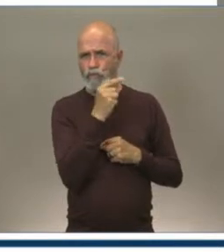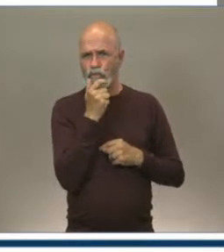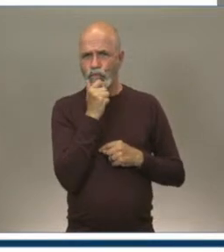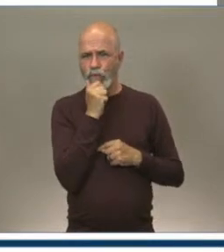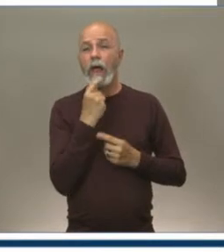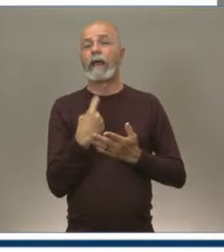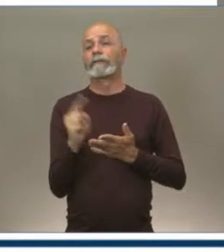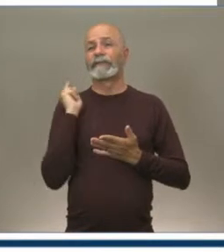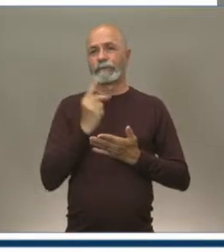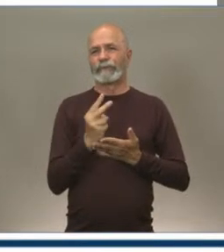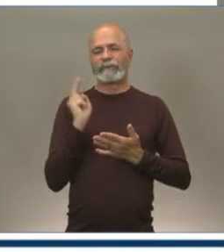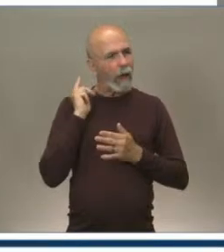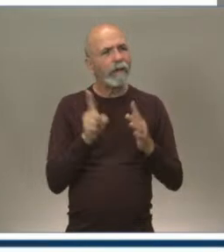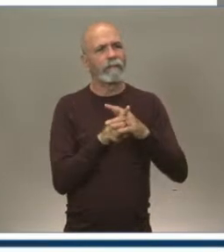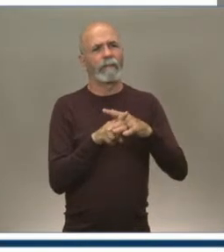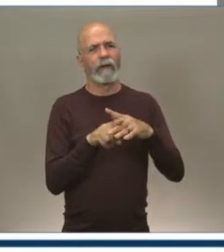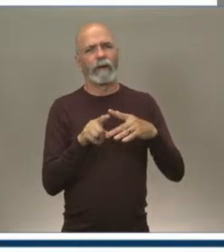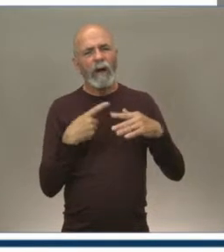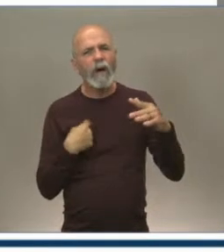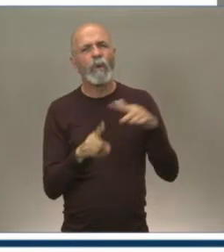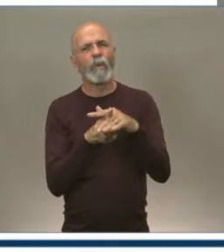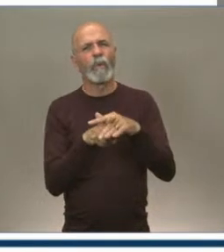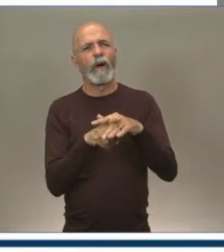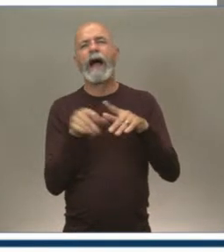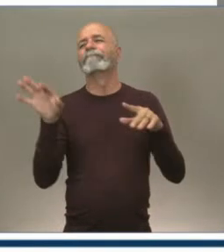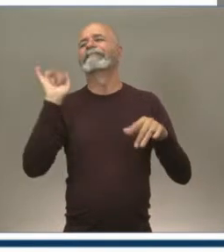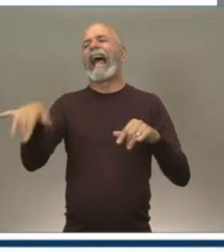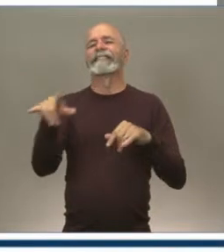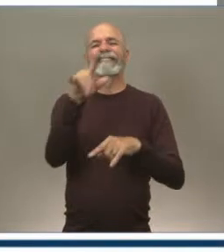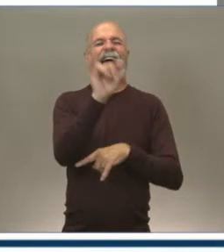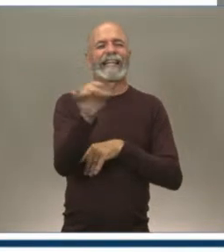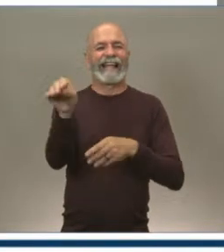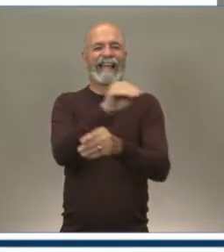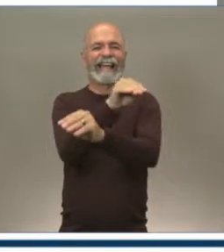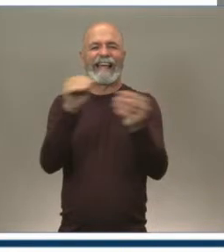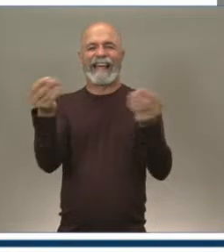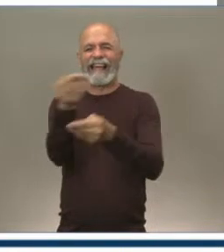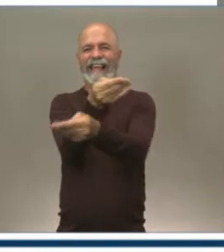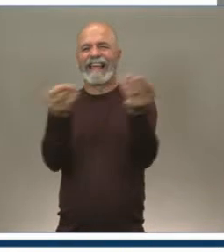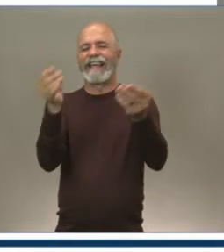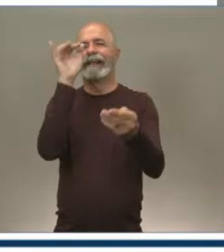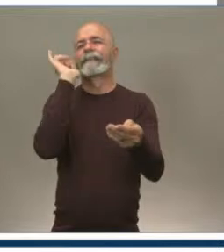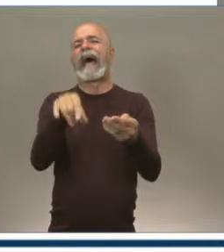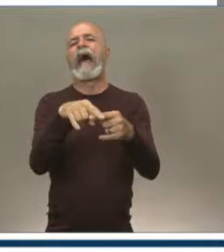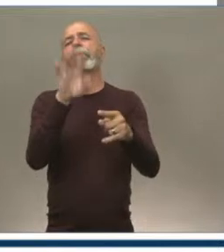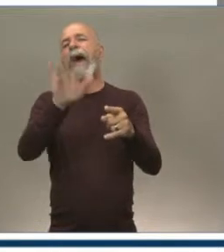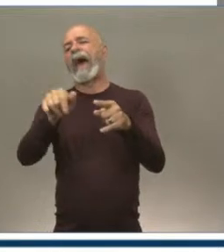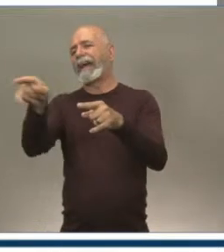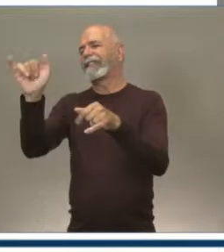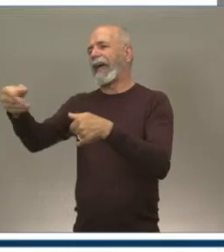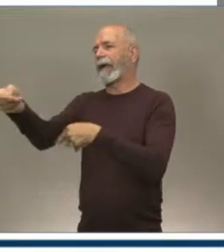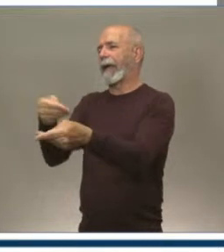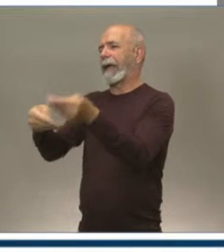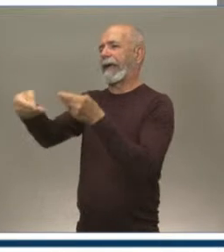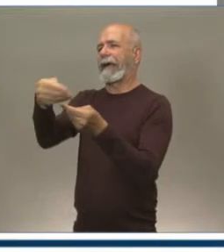trace through change of transmission, if you will, linking people back to people who were known to have infection. A lot of it goes